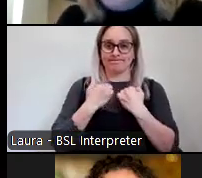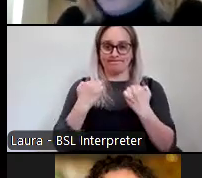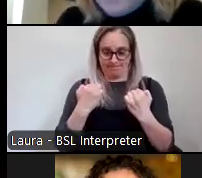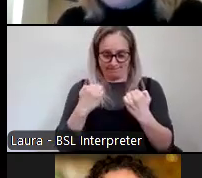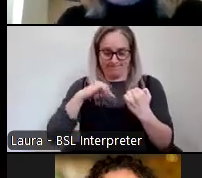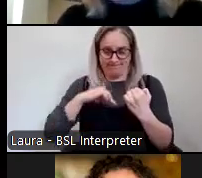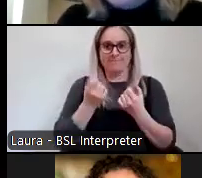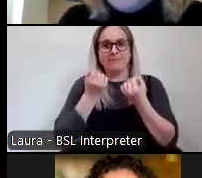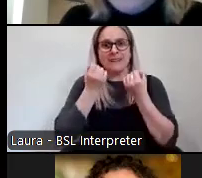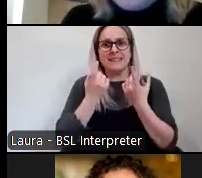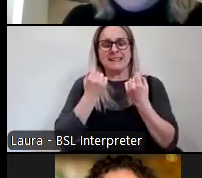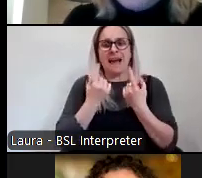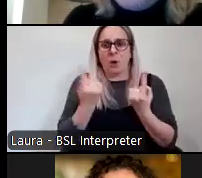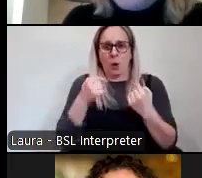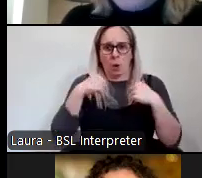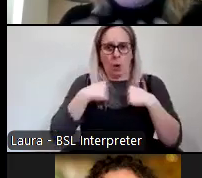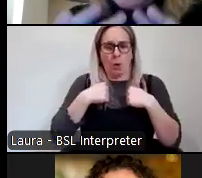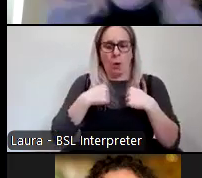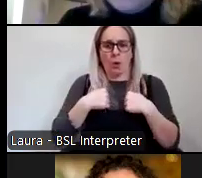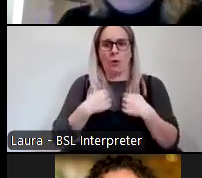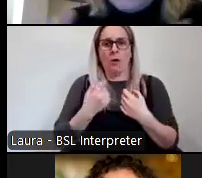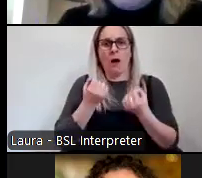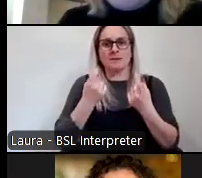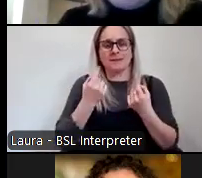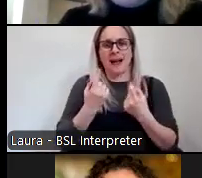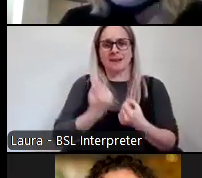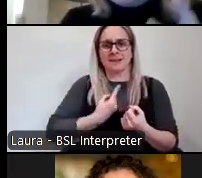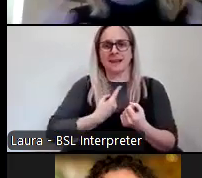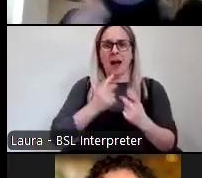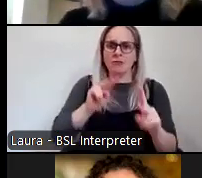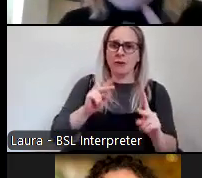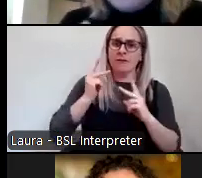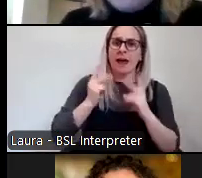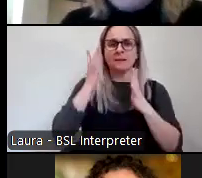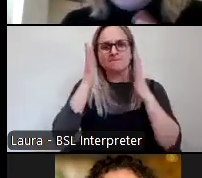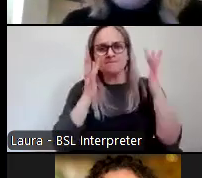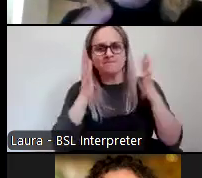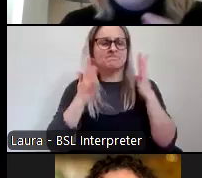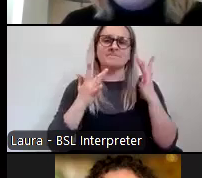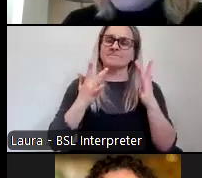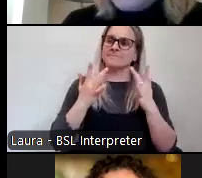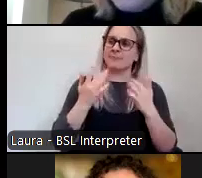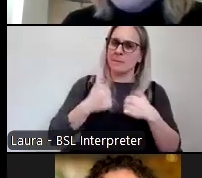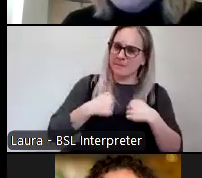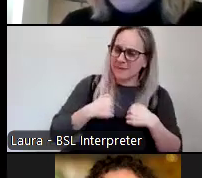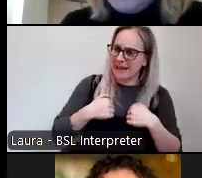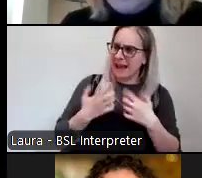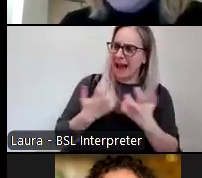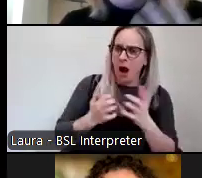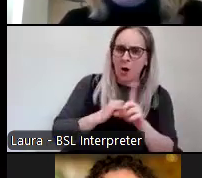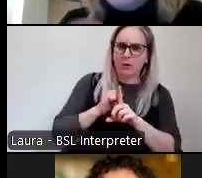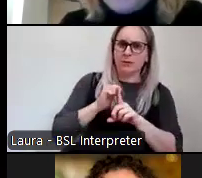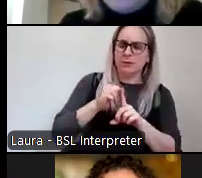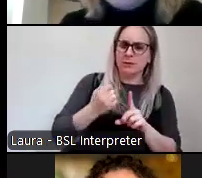self-understanding, self-awareness and learning about self. So we're really looking for applicants who are curious about that, who are hungry to learn more